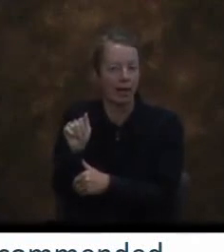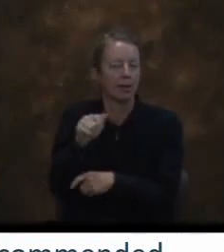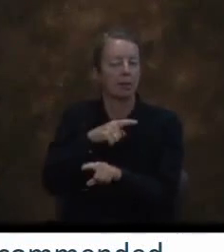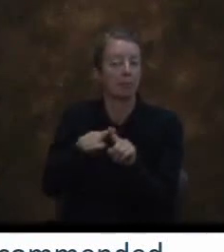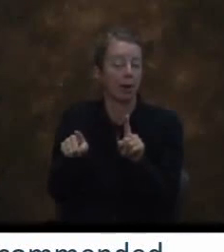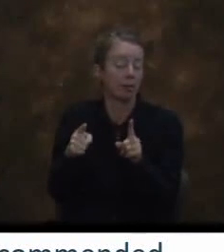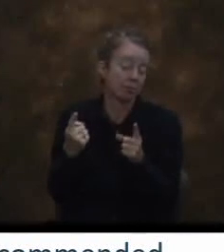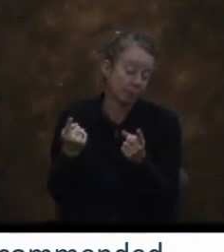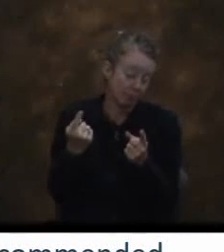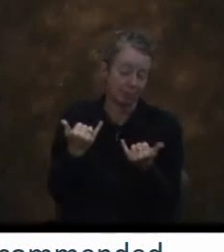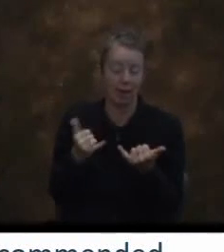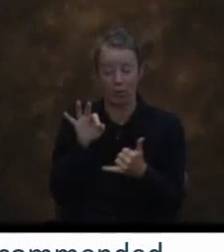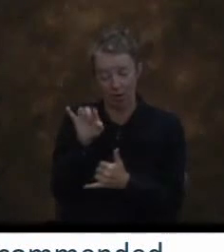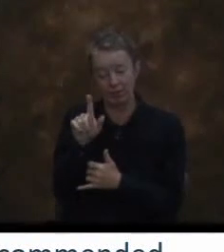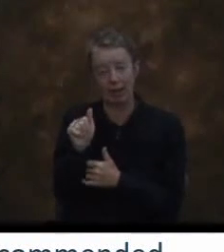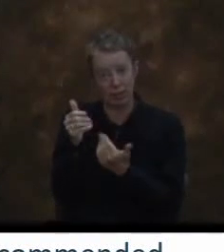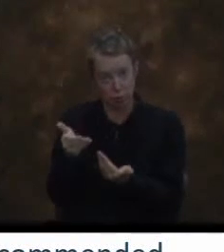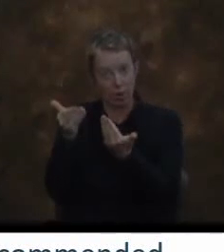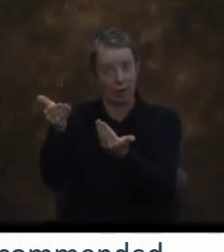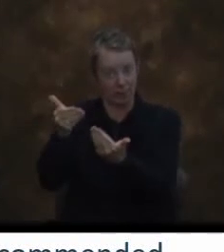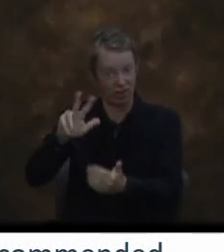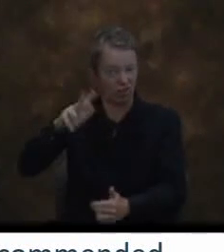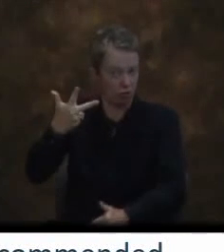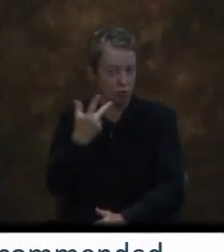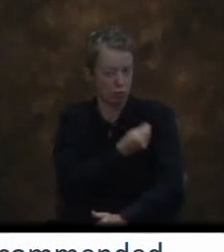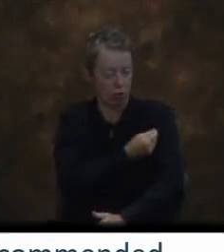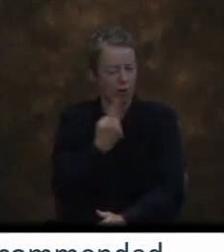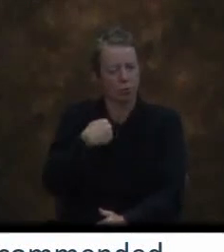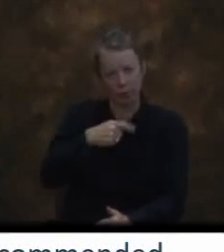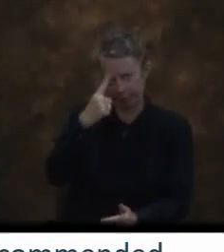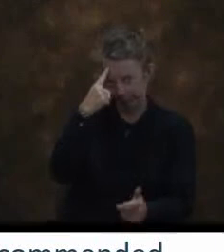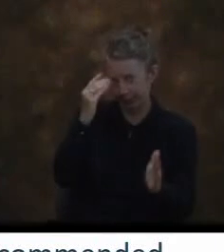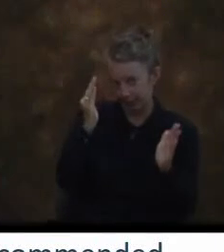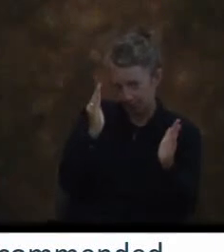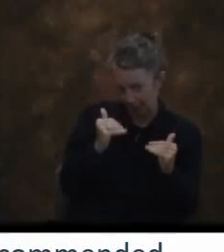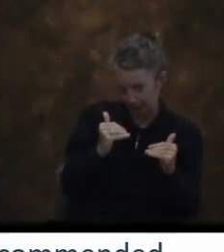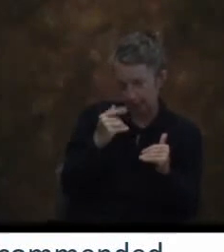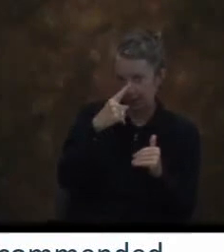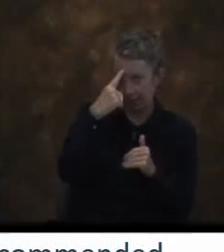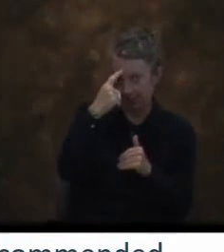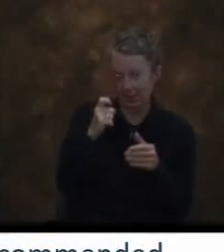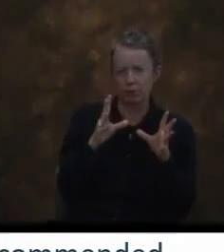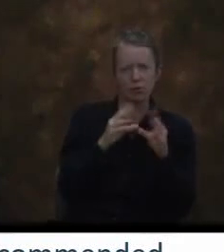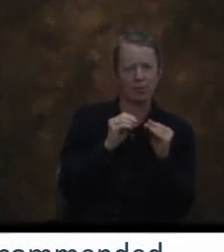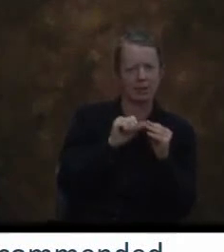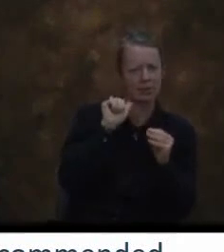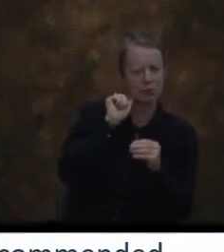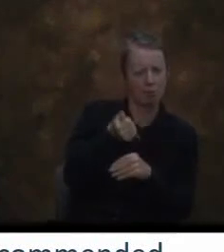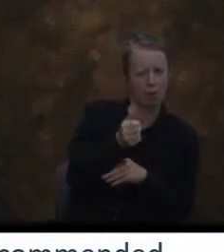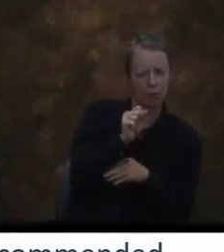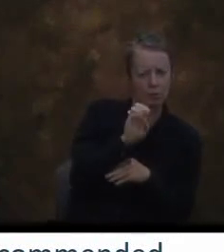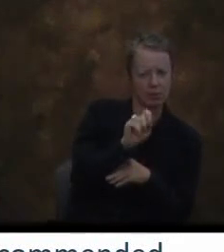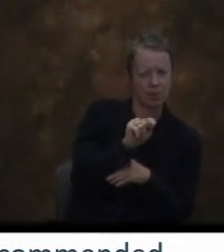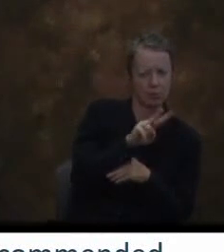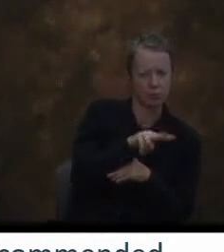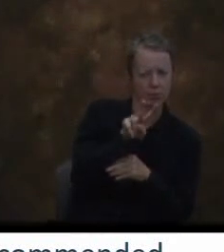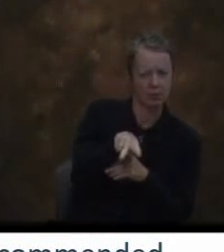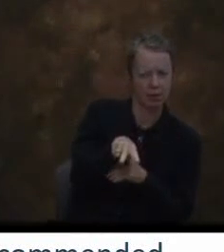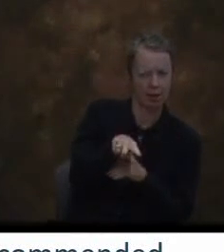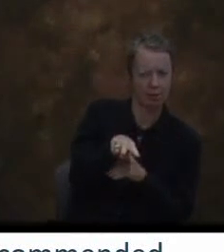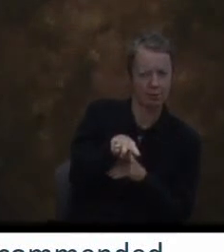We anticipate the CDC and Sept to be meeting tomorrow, September 22nd, and